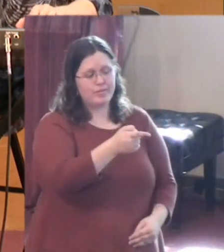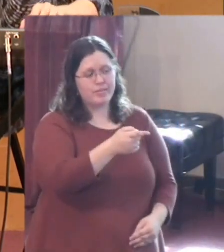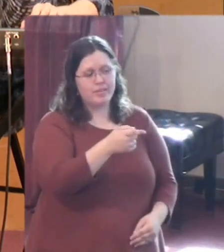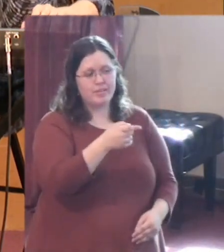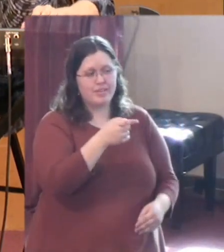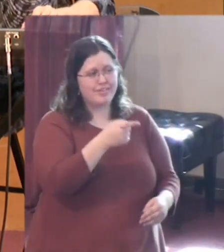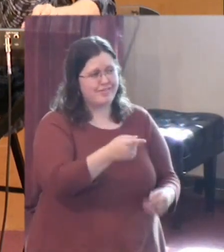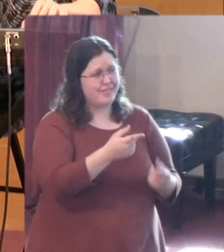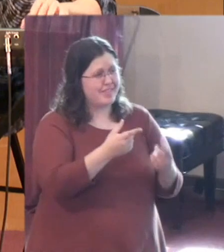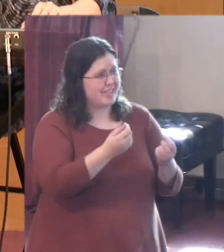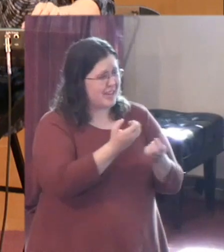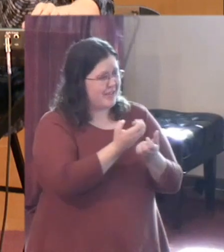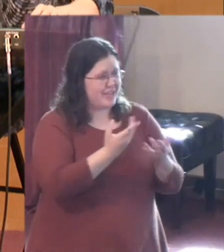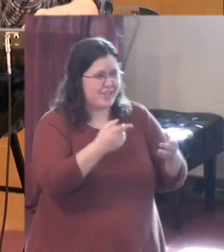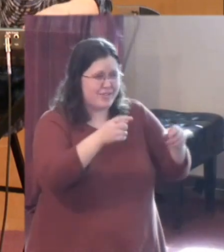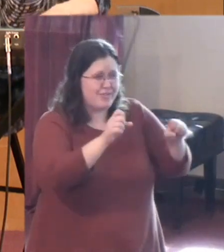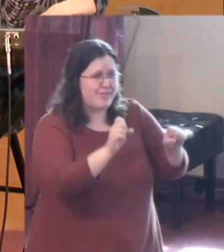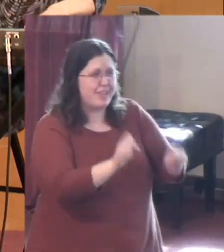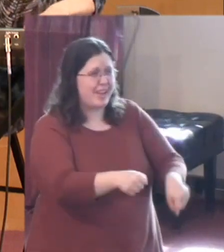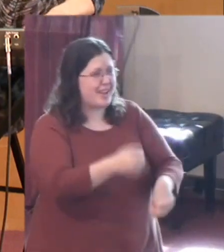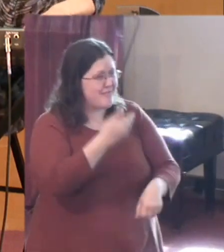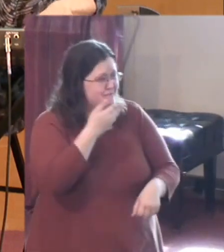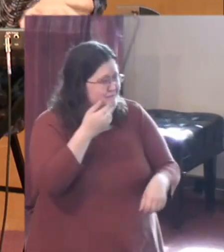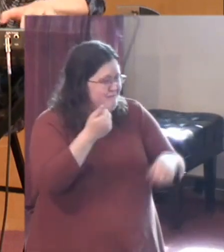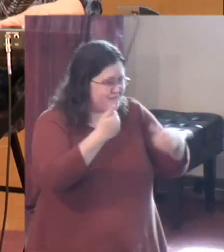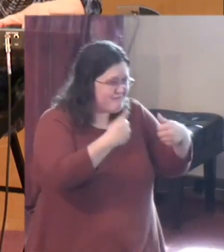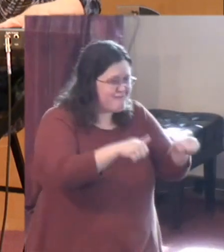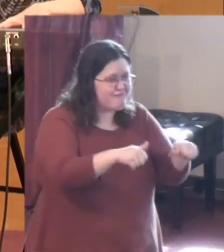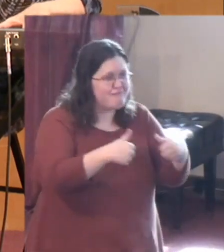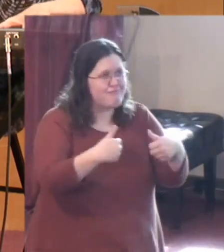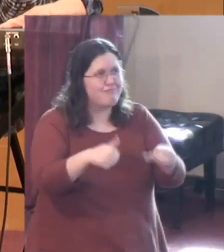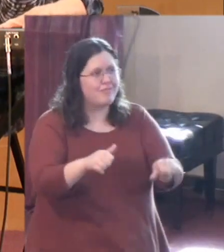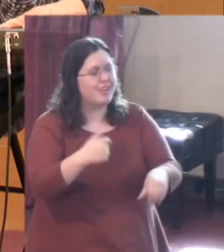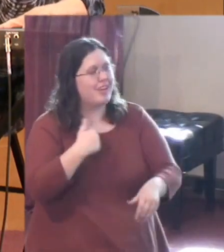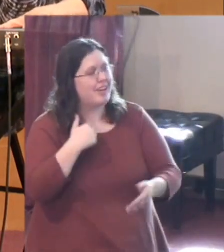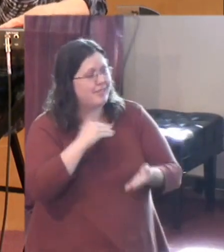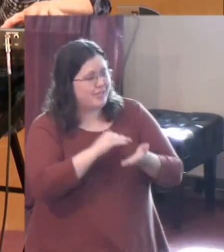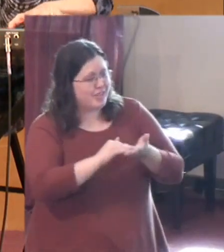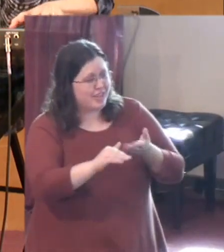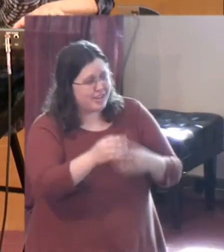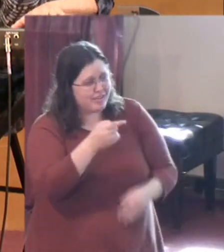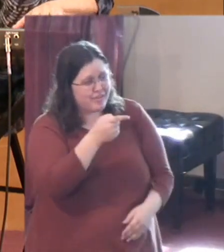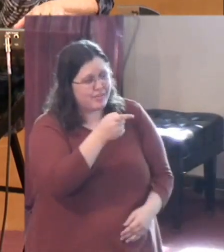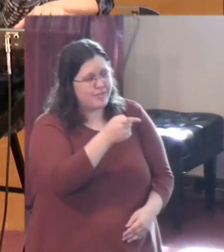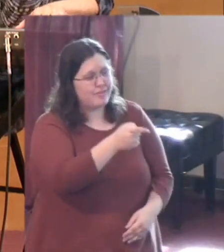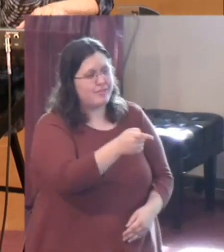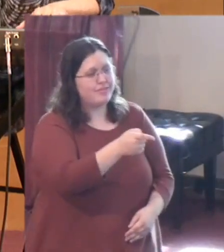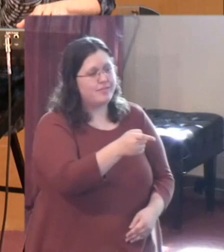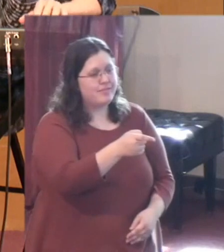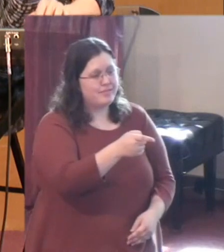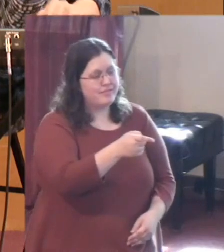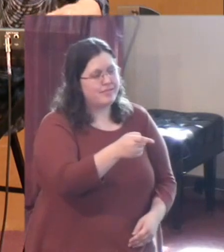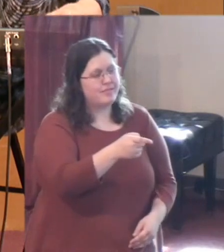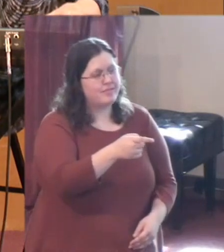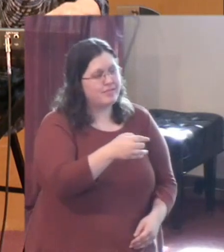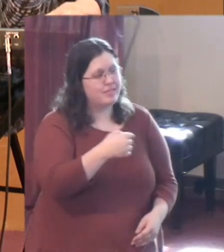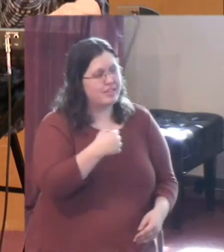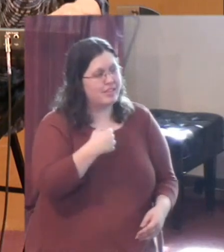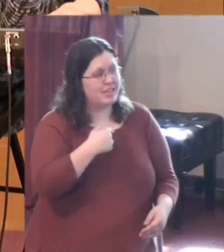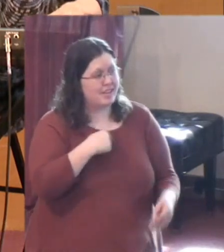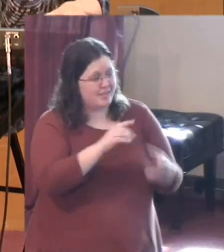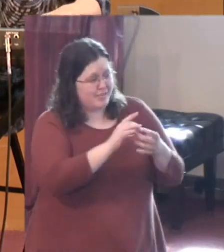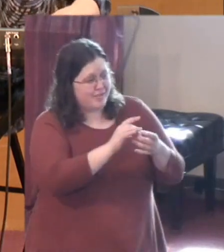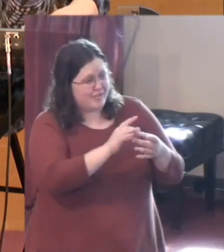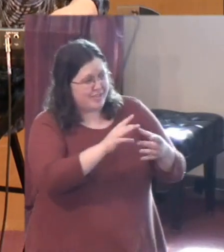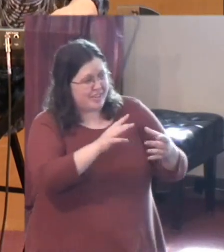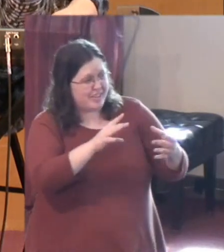You've done the best you could. I forgive you. I release